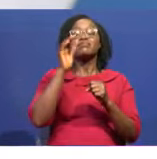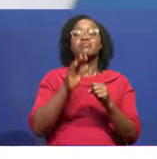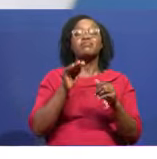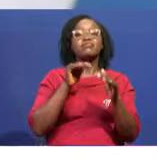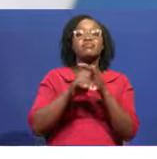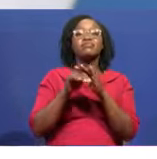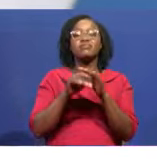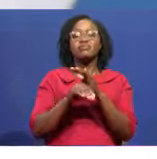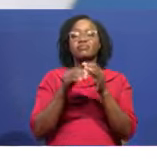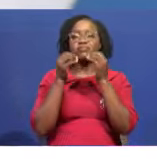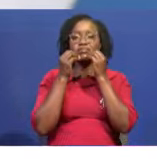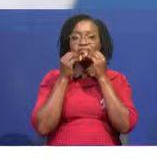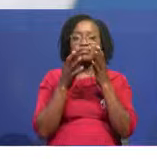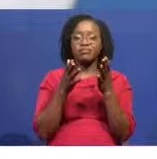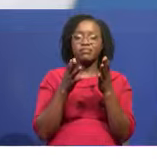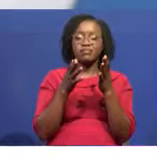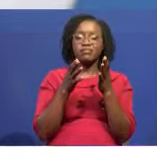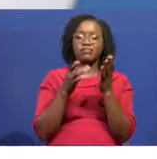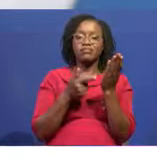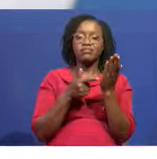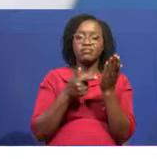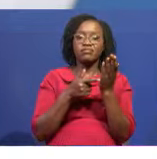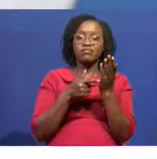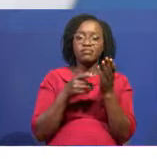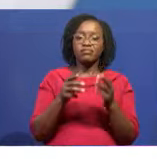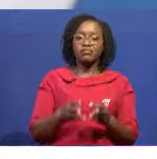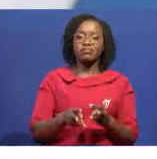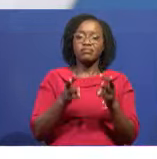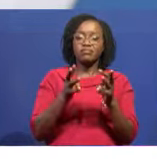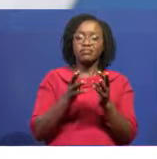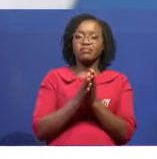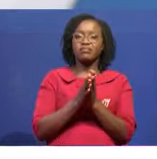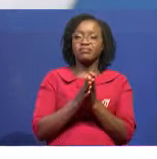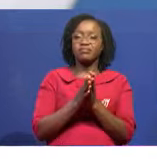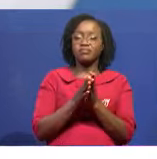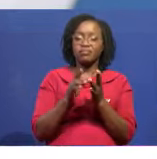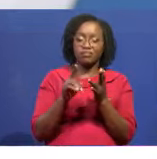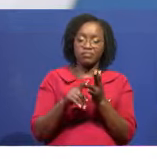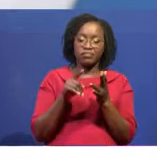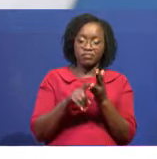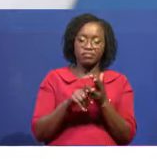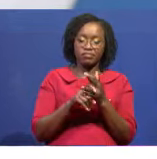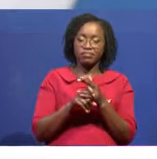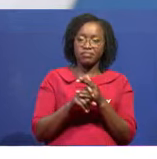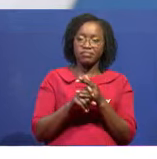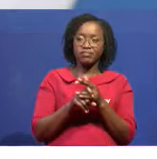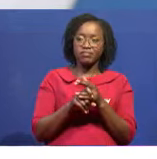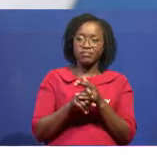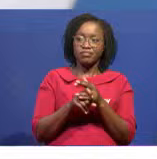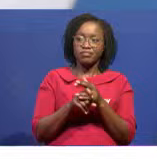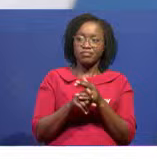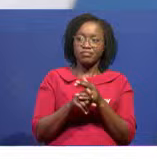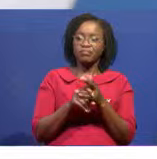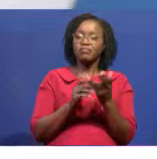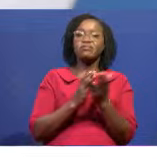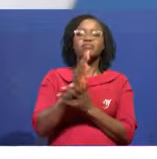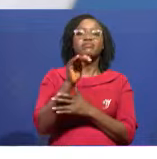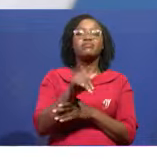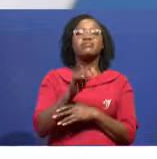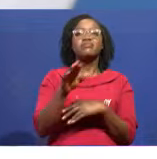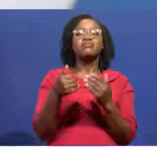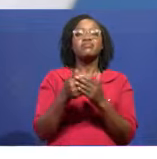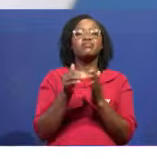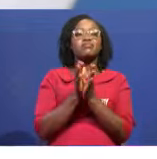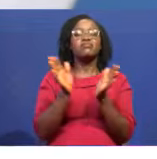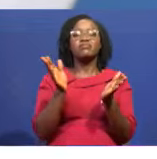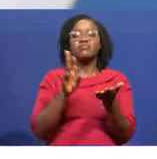access this information in a digital format. So that is one of the things that we are working with the ministry to ensure that all